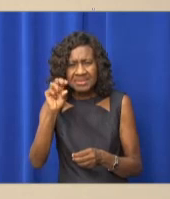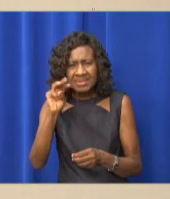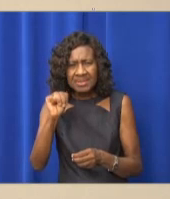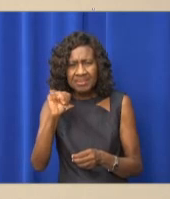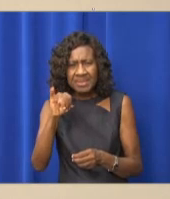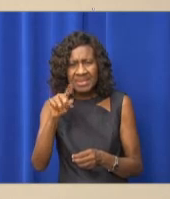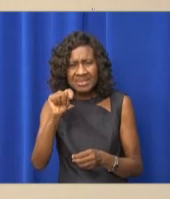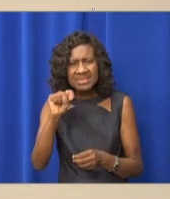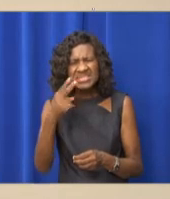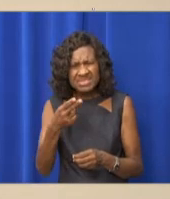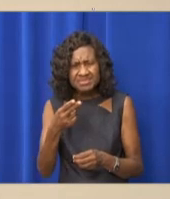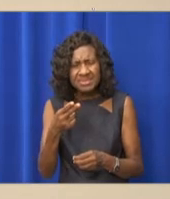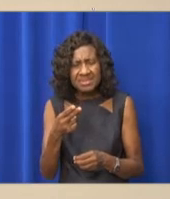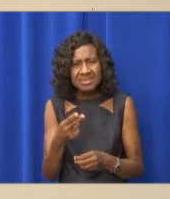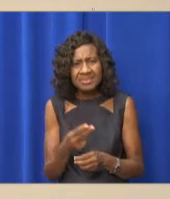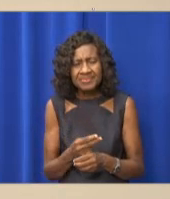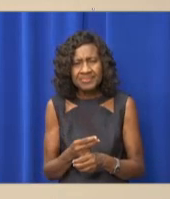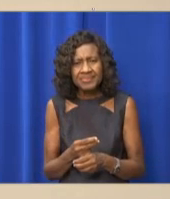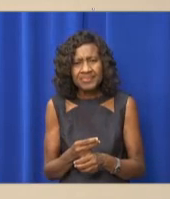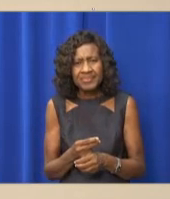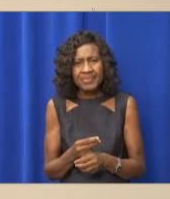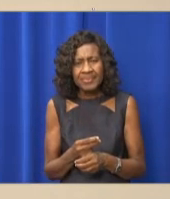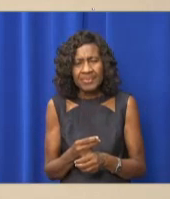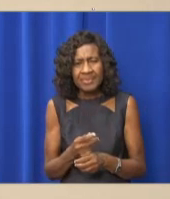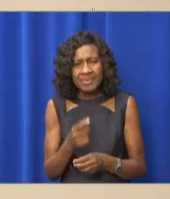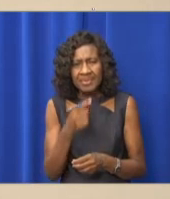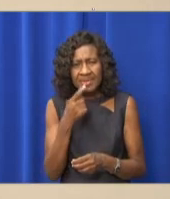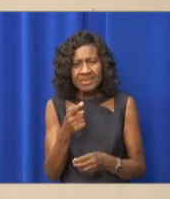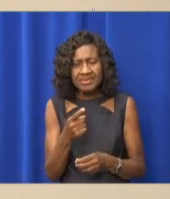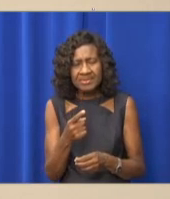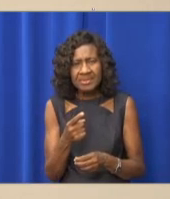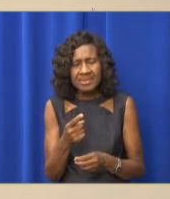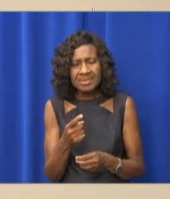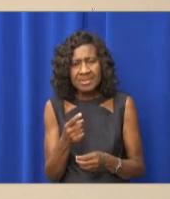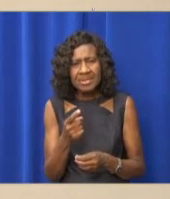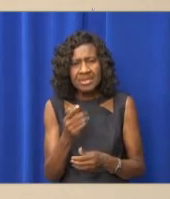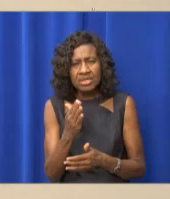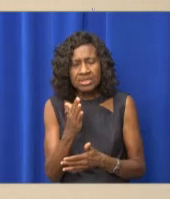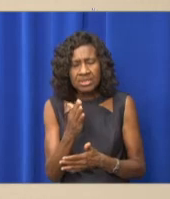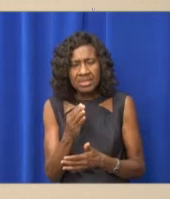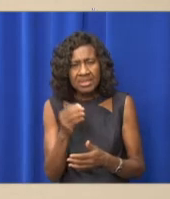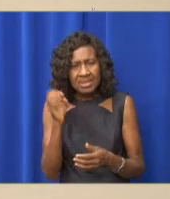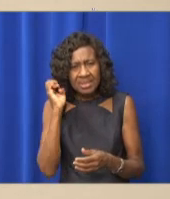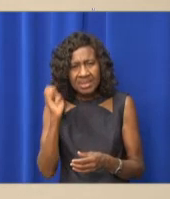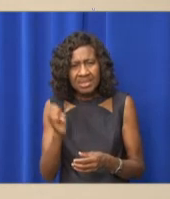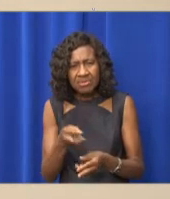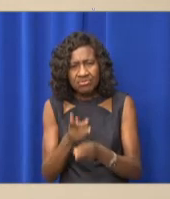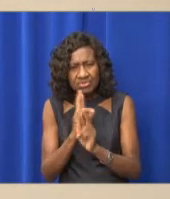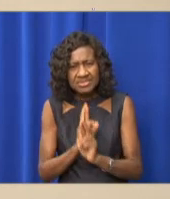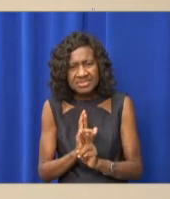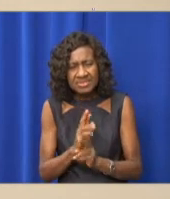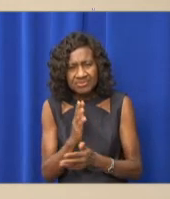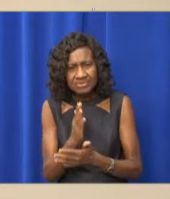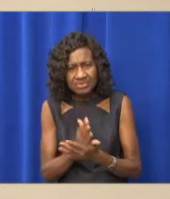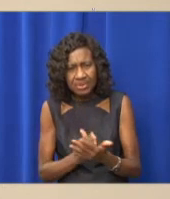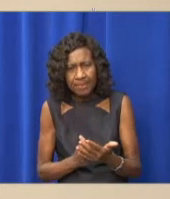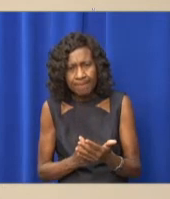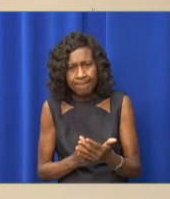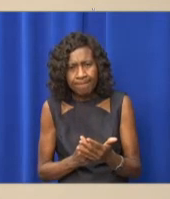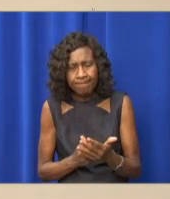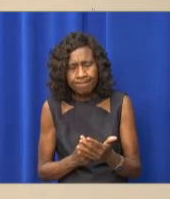Now, there's been a number of these bits of correspondence that I've received, and that article also seems